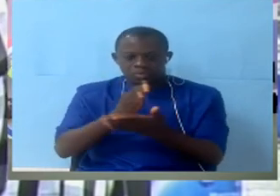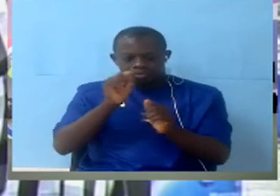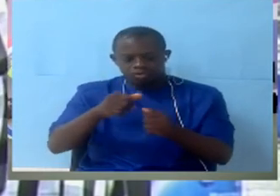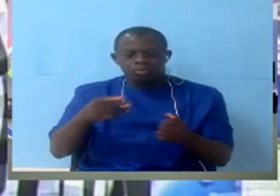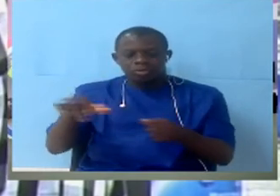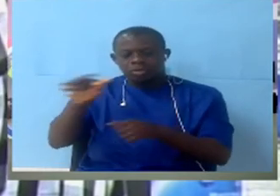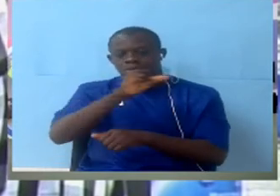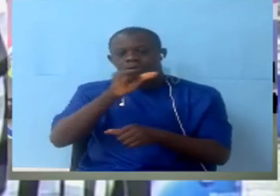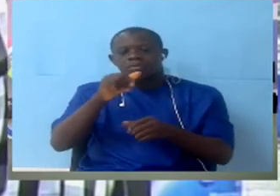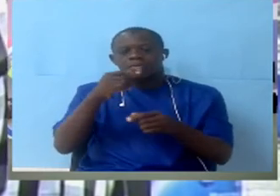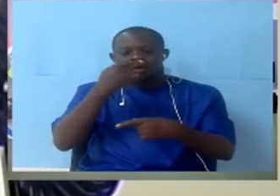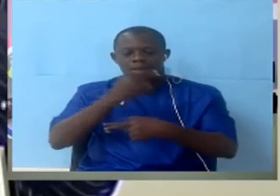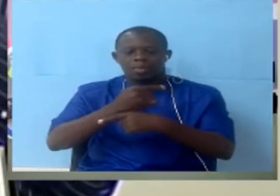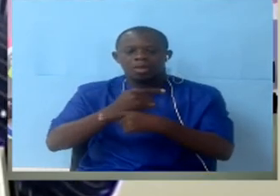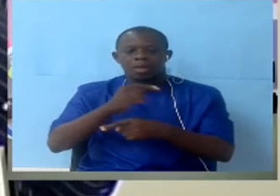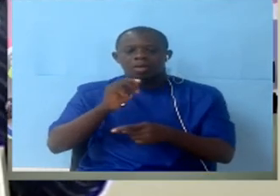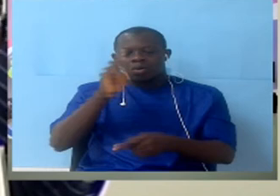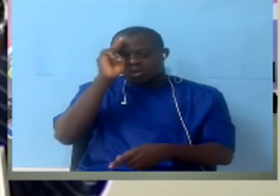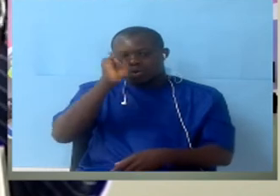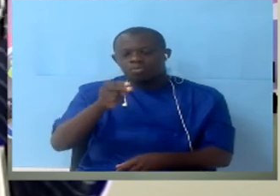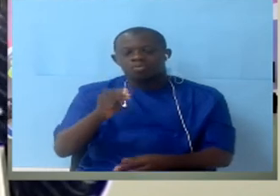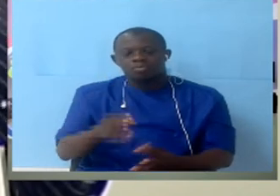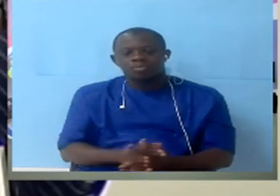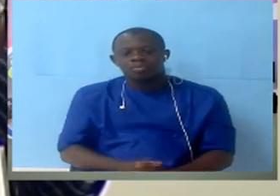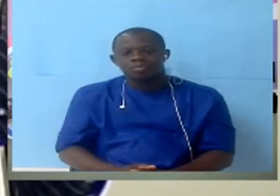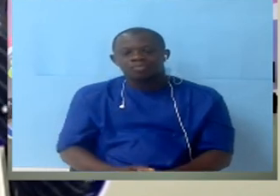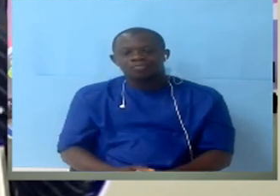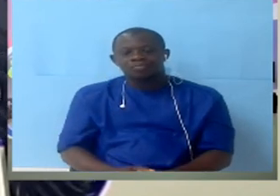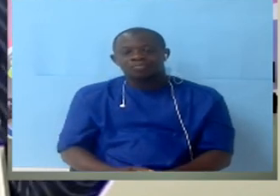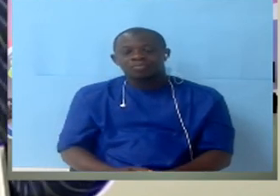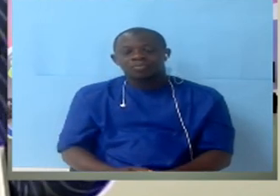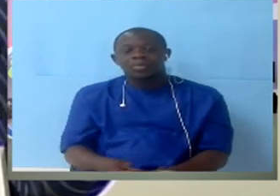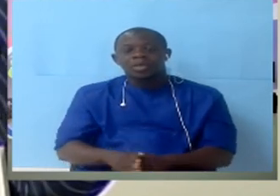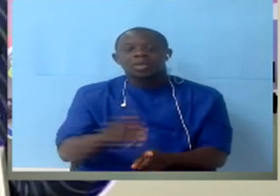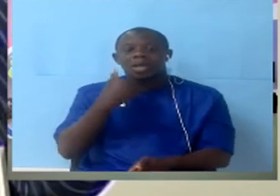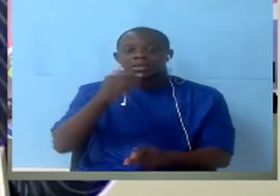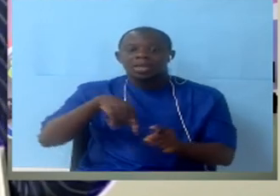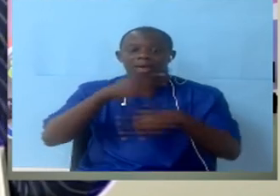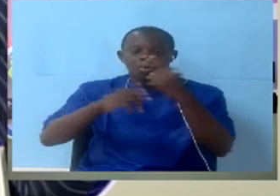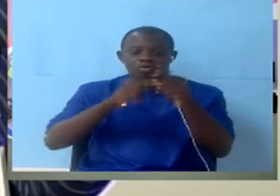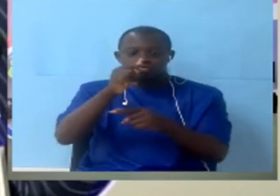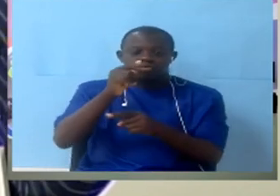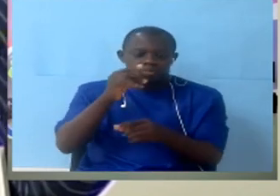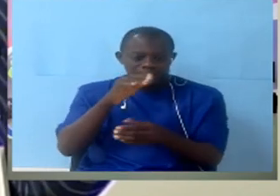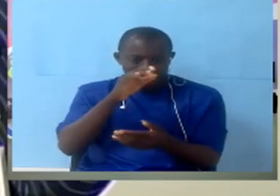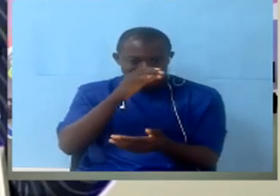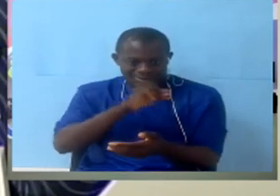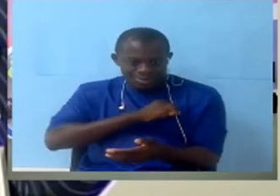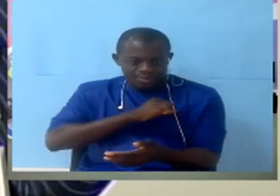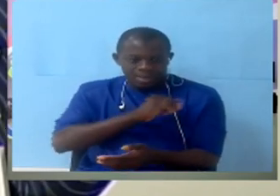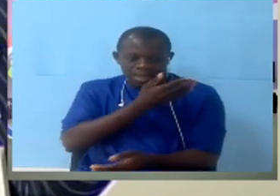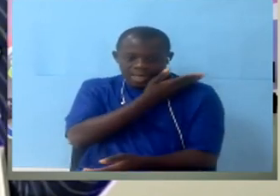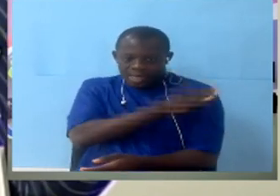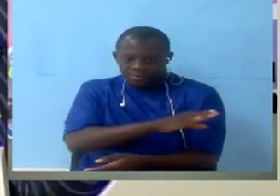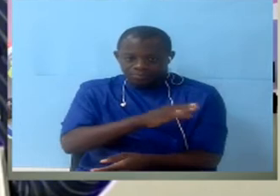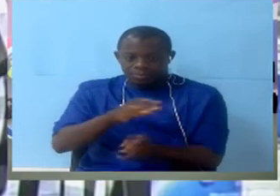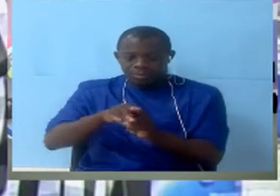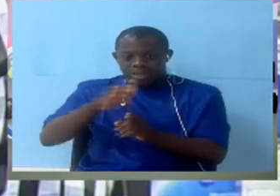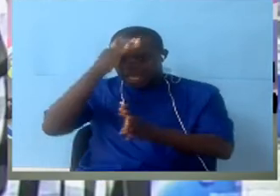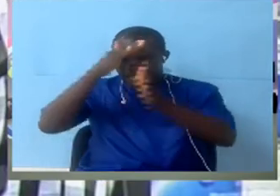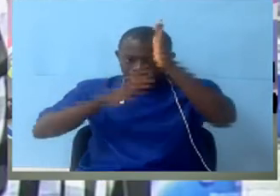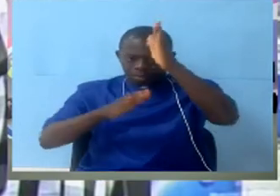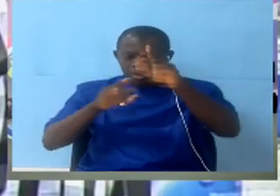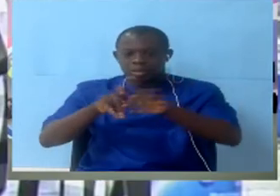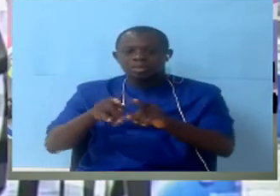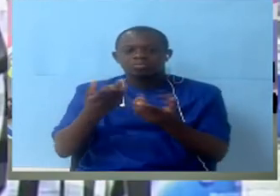home. And what was the settlement with regards to the issue of the desertion? Sa ni sey da nanja si su mune be